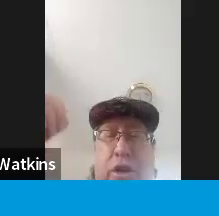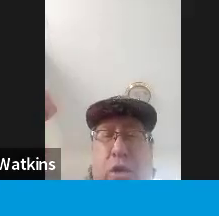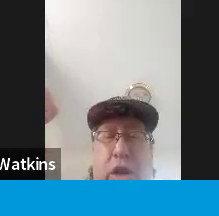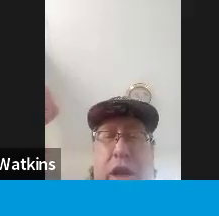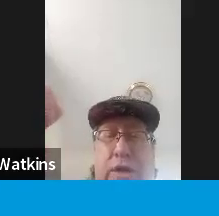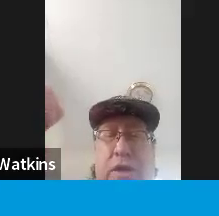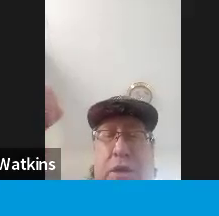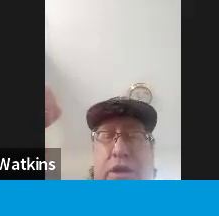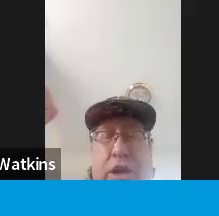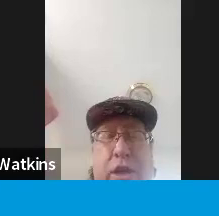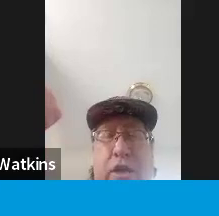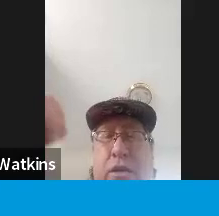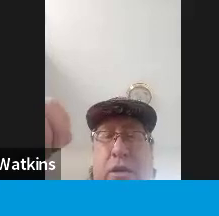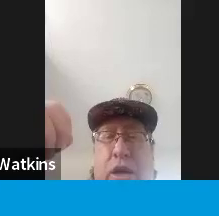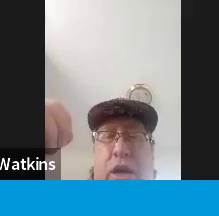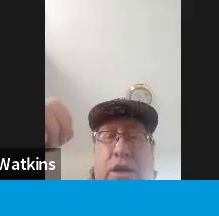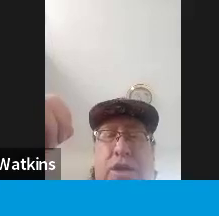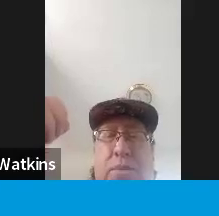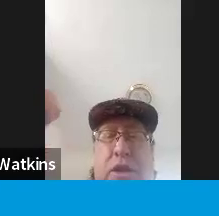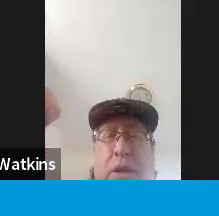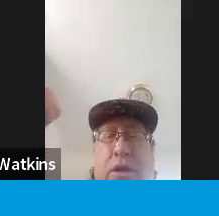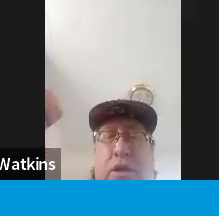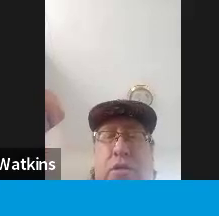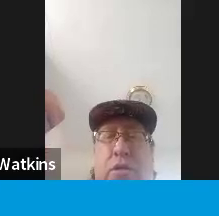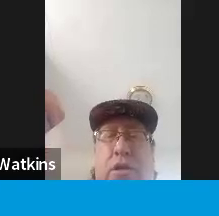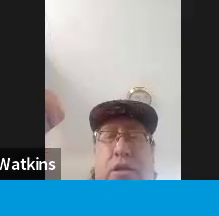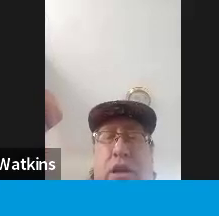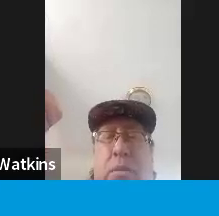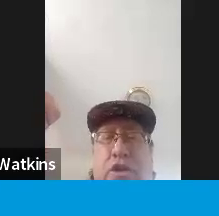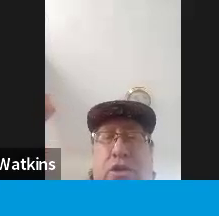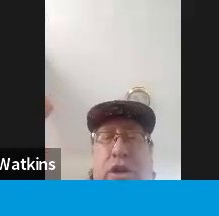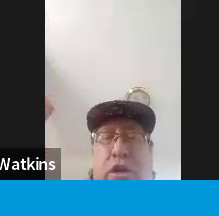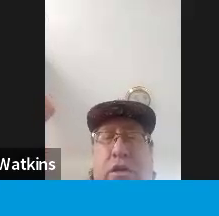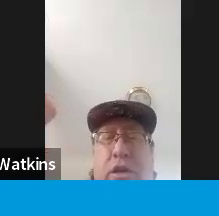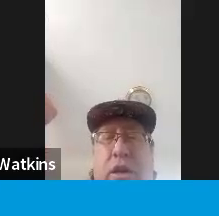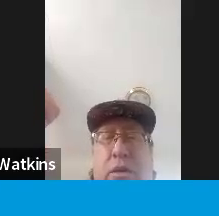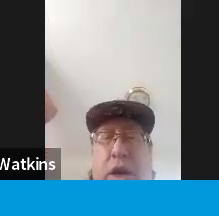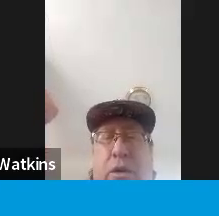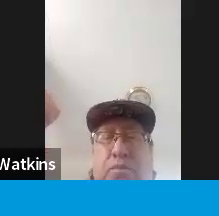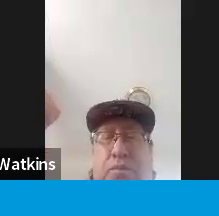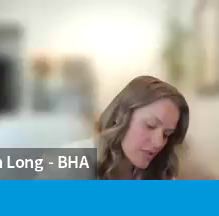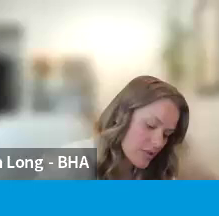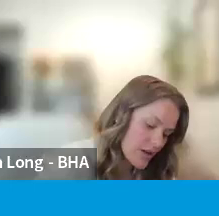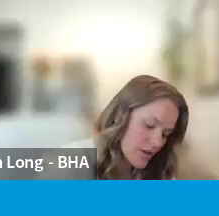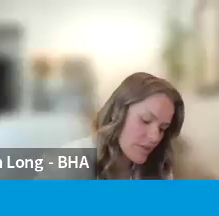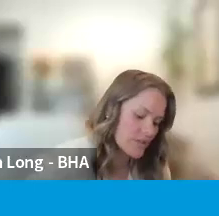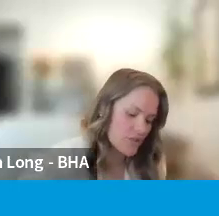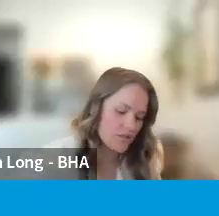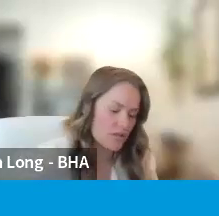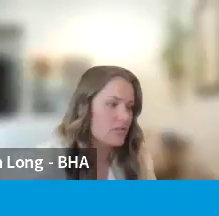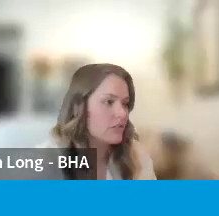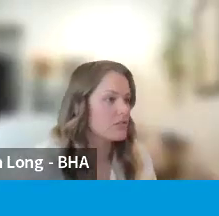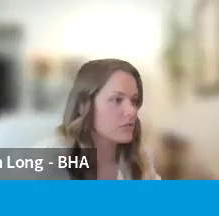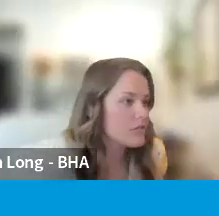to reorganize the BHA, or just something about the new commissioner there. About absolutely, that's a great